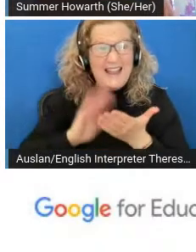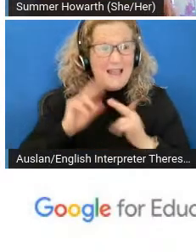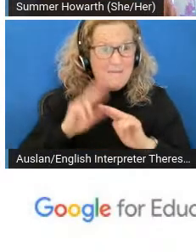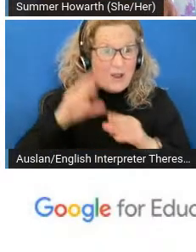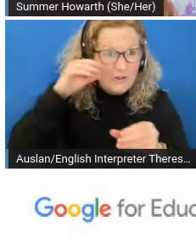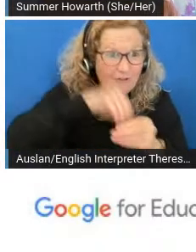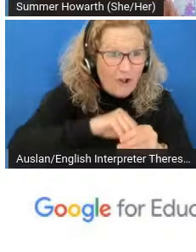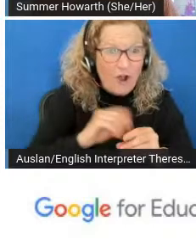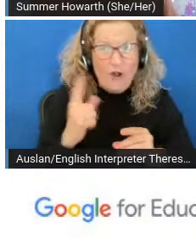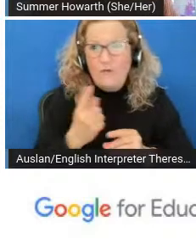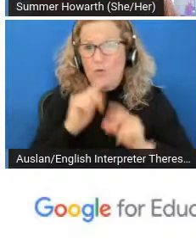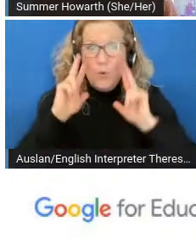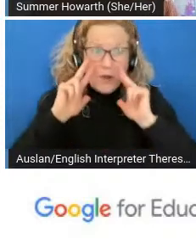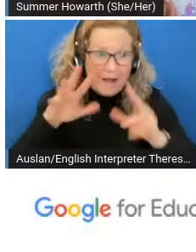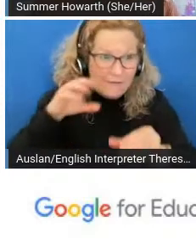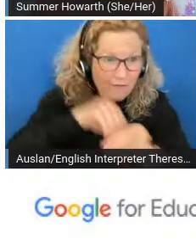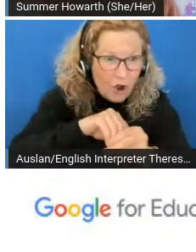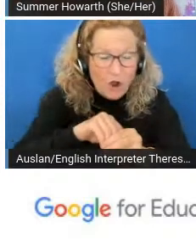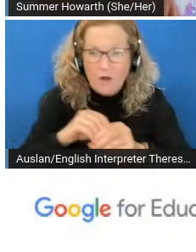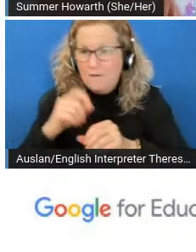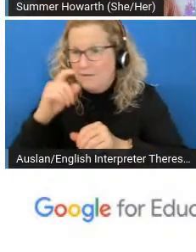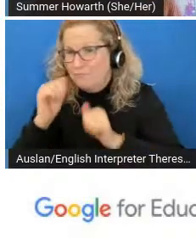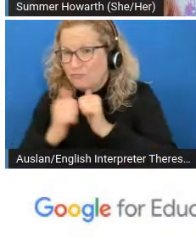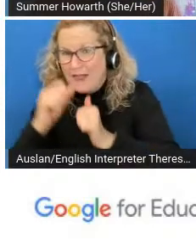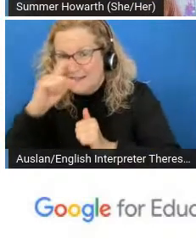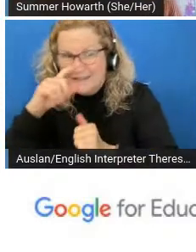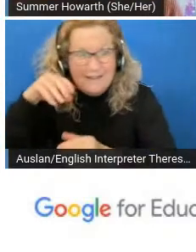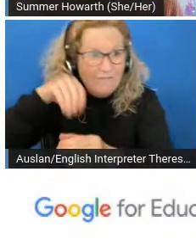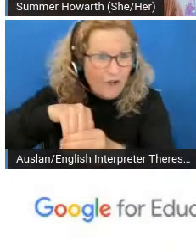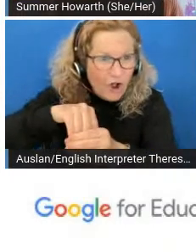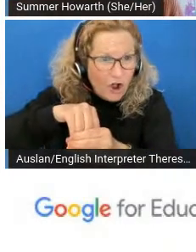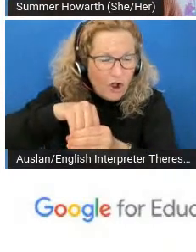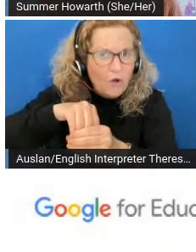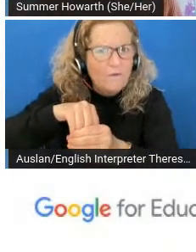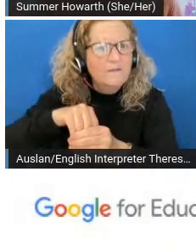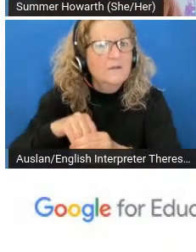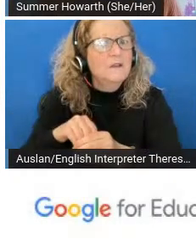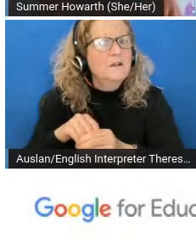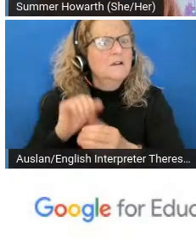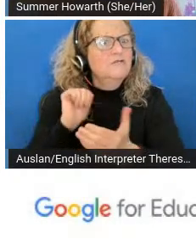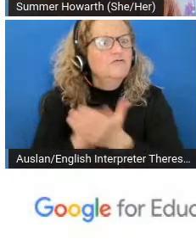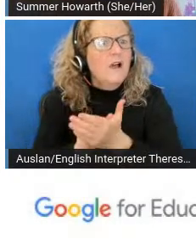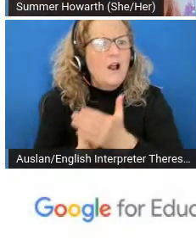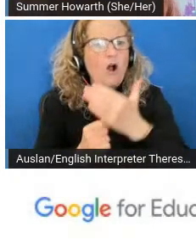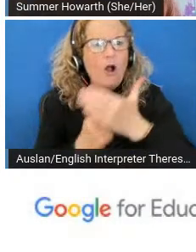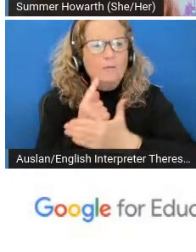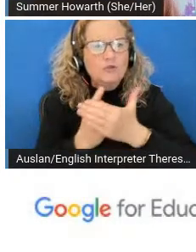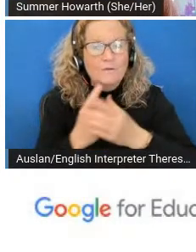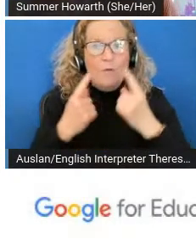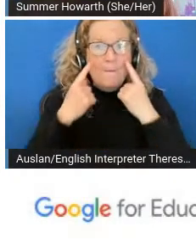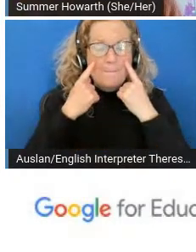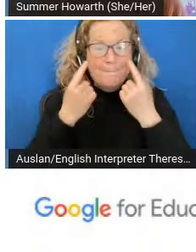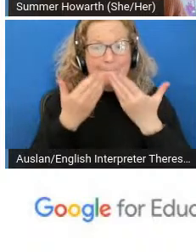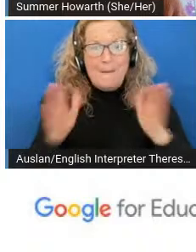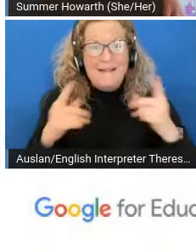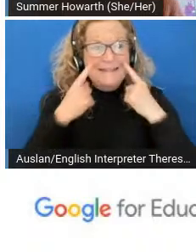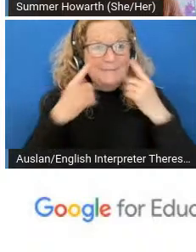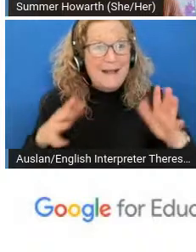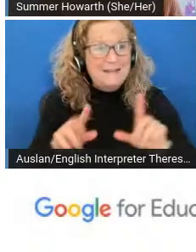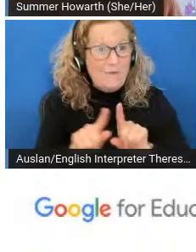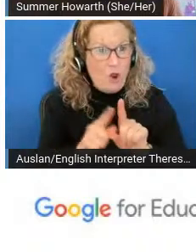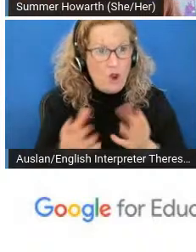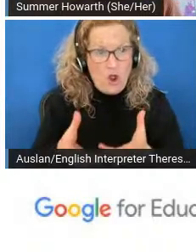carers to siblings to others. So it's a real opportunity there, particularly with the public displays of learning, or in fact, those